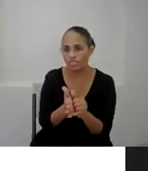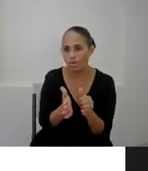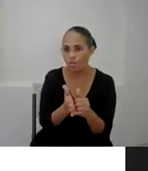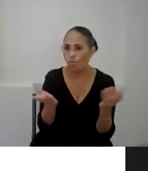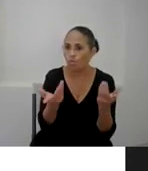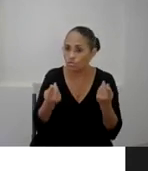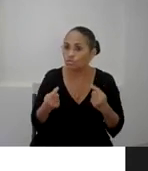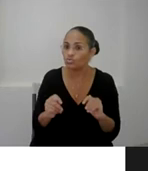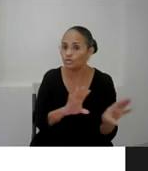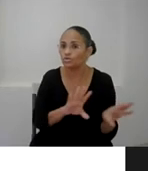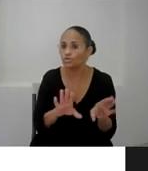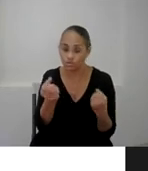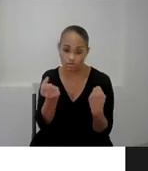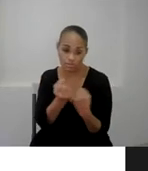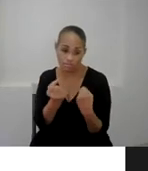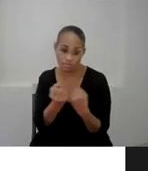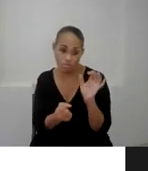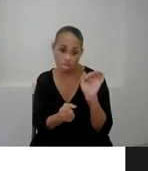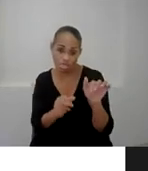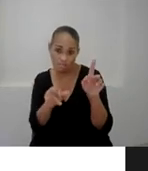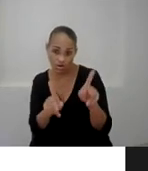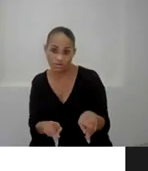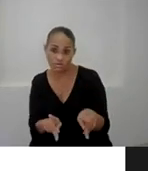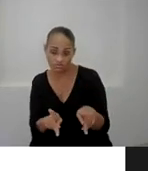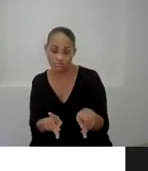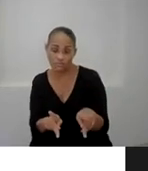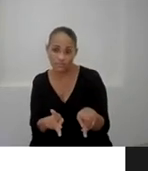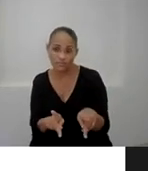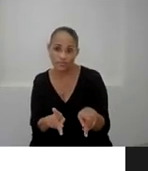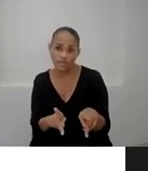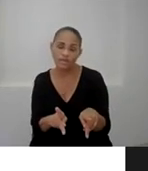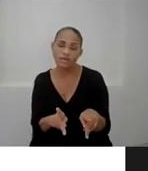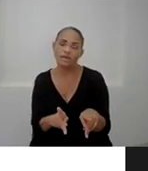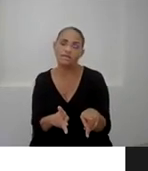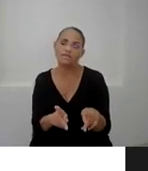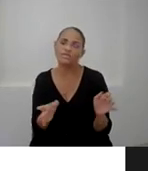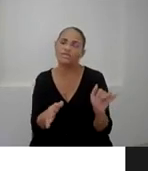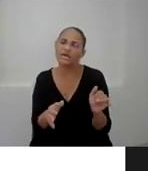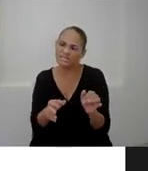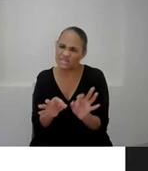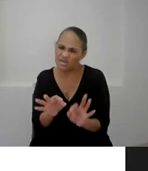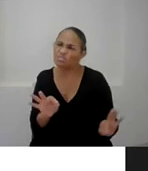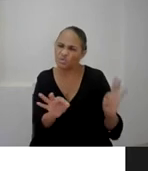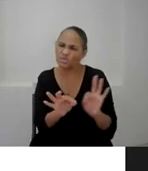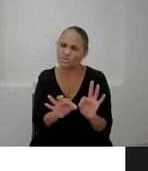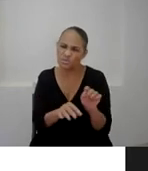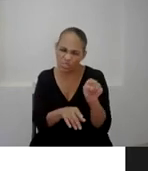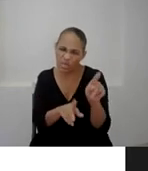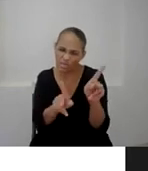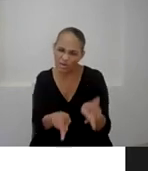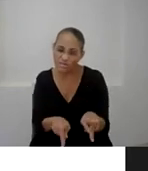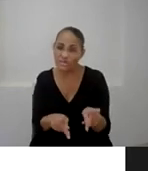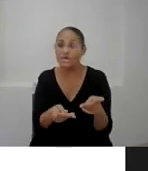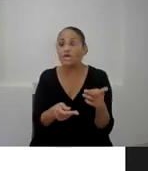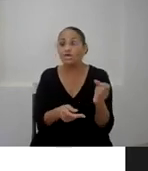do to support that person in ways that is important to them. So let me quickly give you